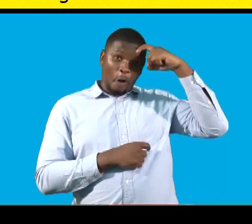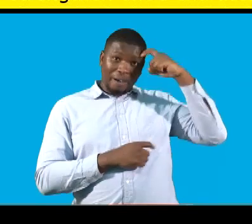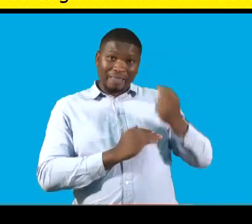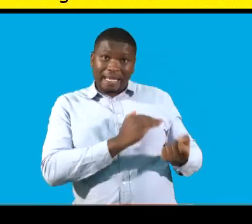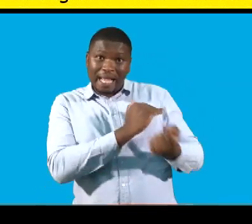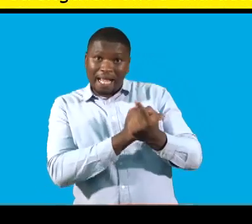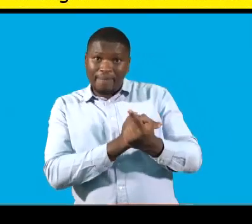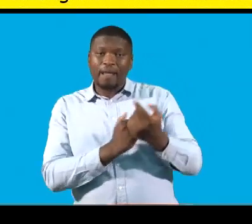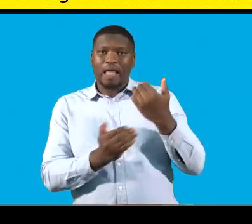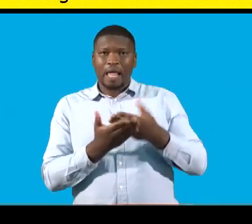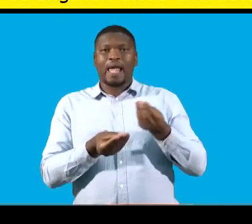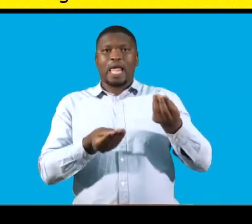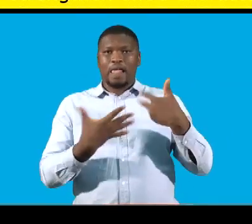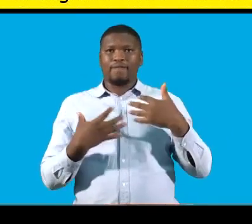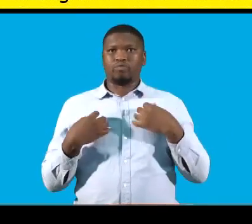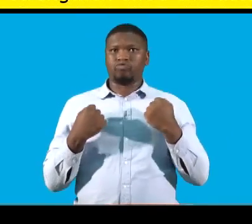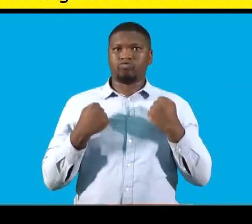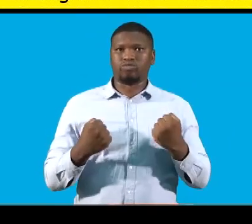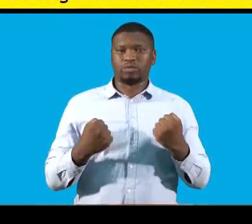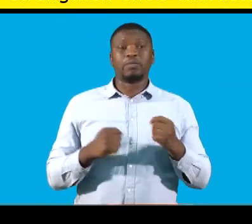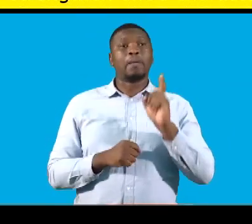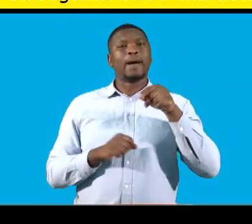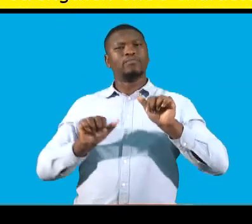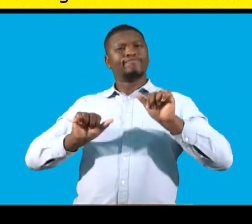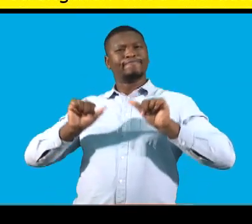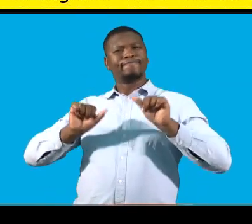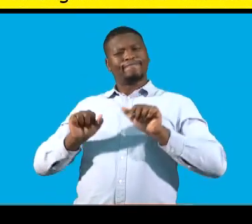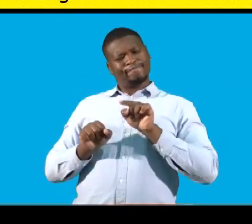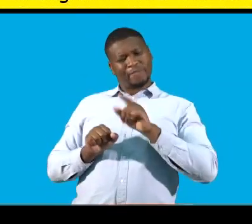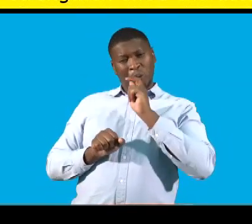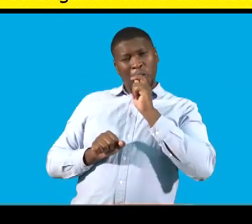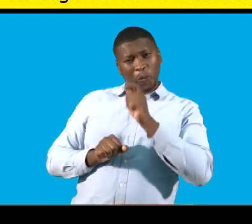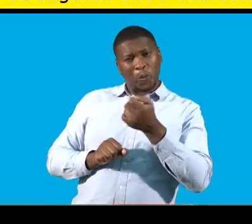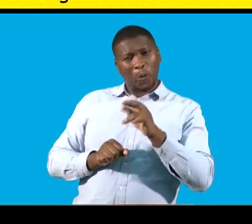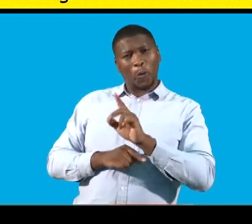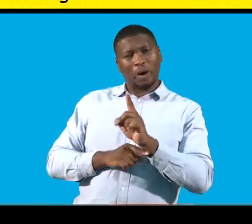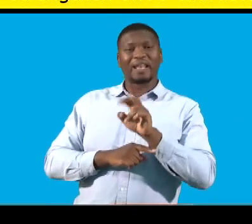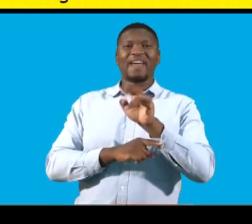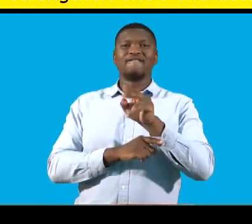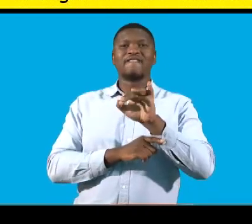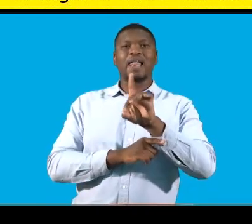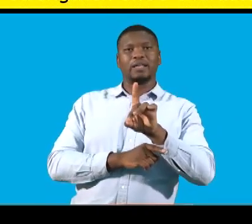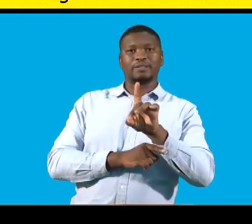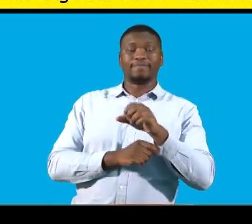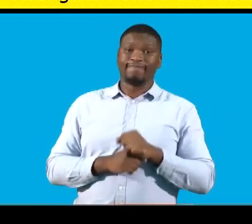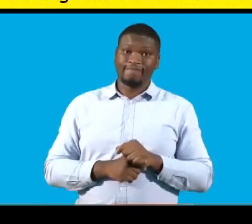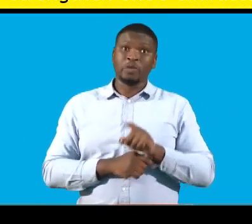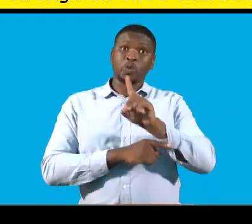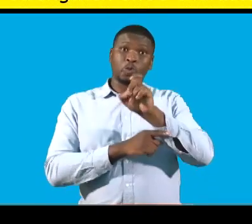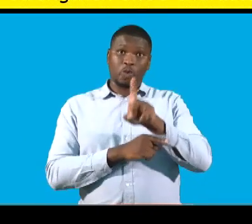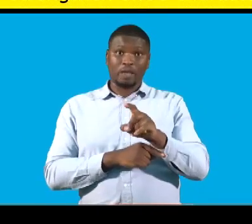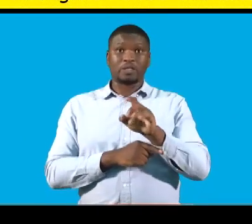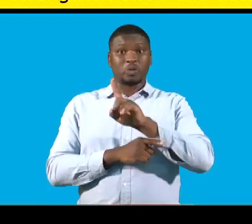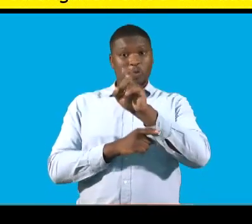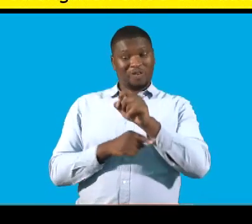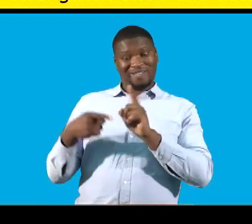can strengthen one's character. Critically assess the validity of the above statement, so how valid it is. The question has